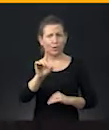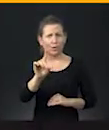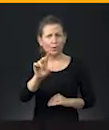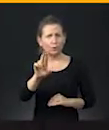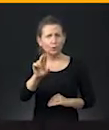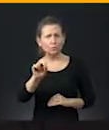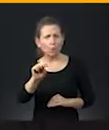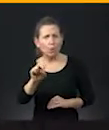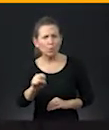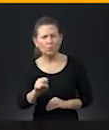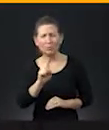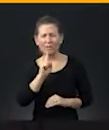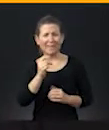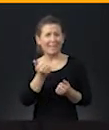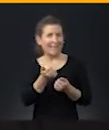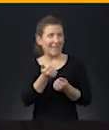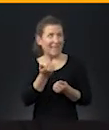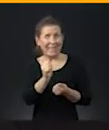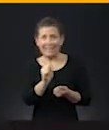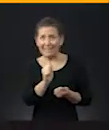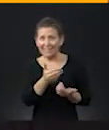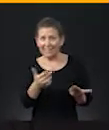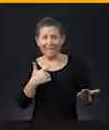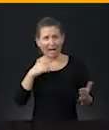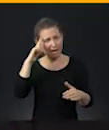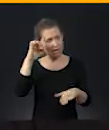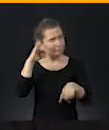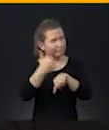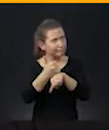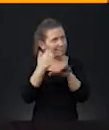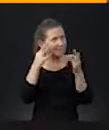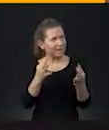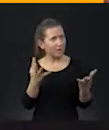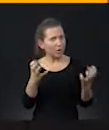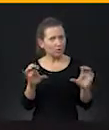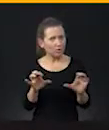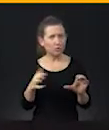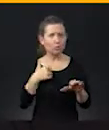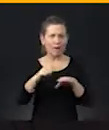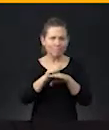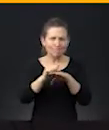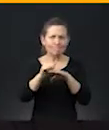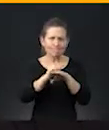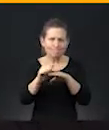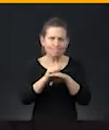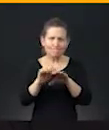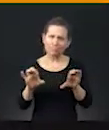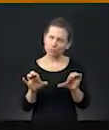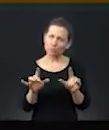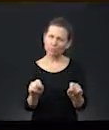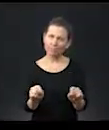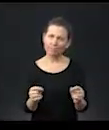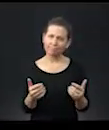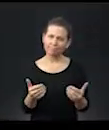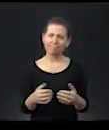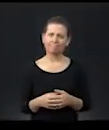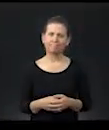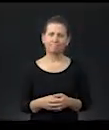repair drones, I mean, really anything that I set my mind to, and I practice and practice, I'm able to do it.